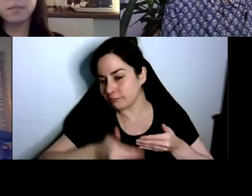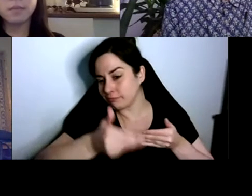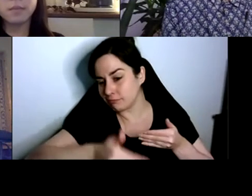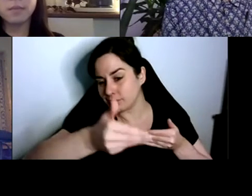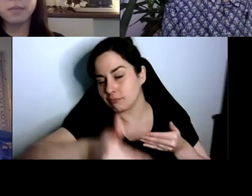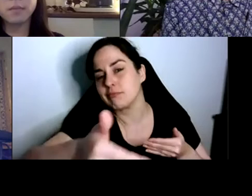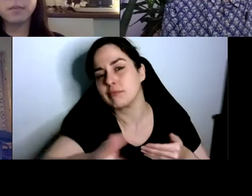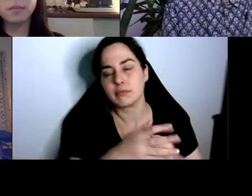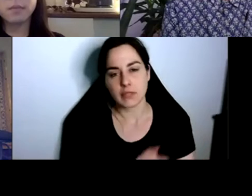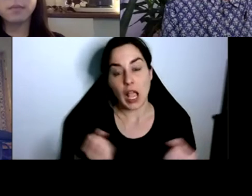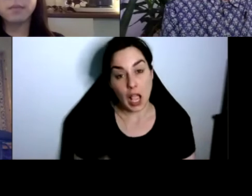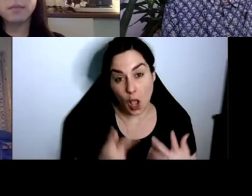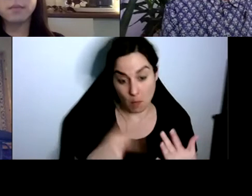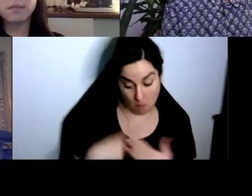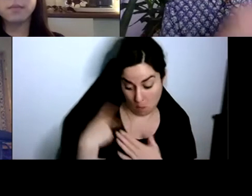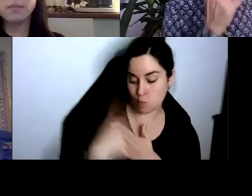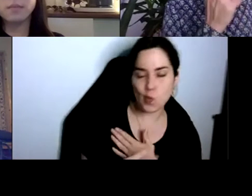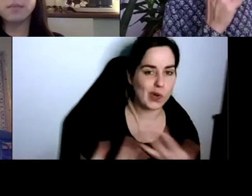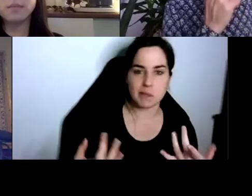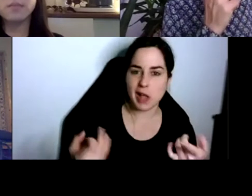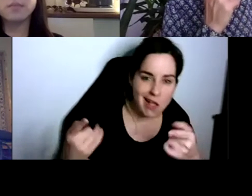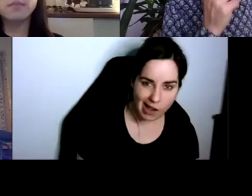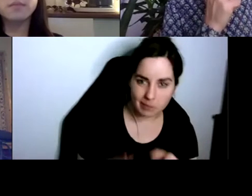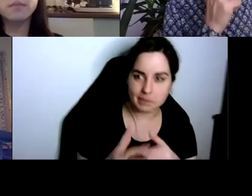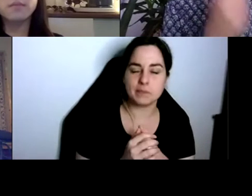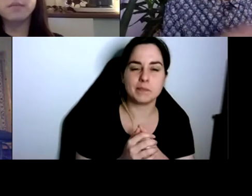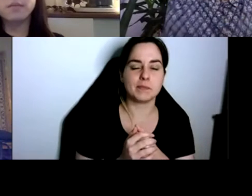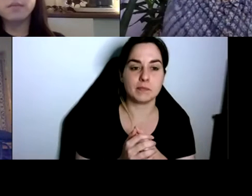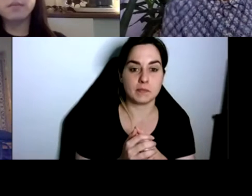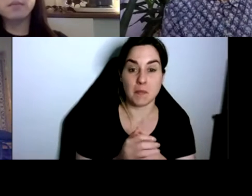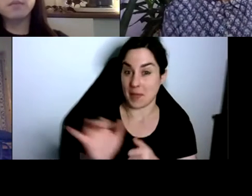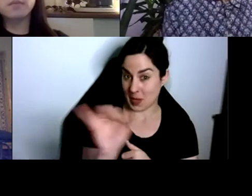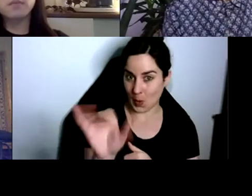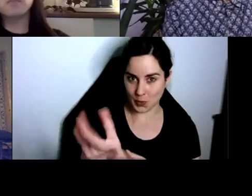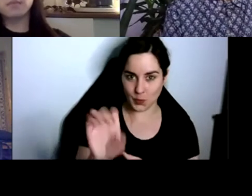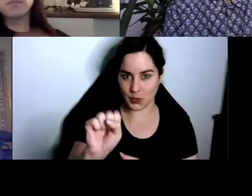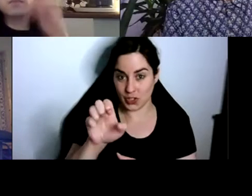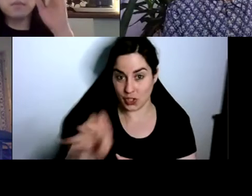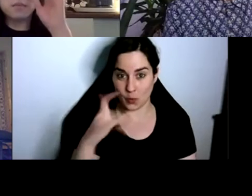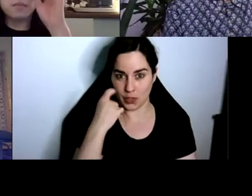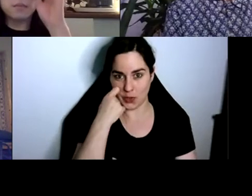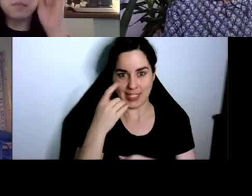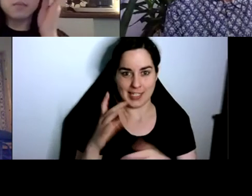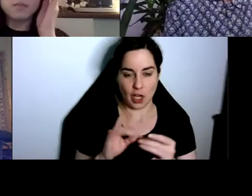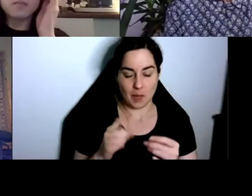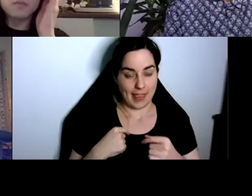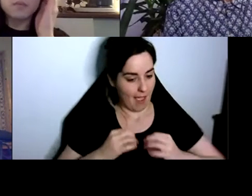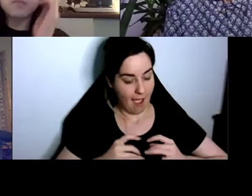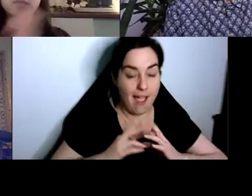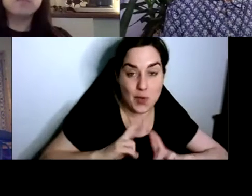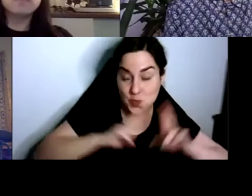of programming, but also, as you mentioned, Sean, the lull between this very intense